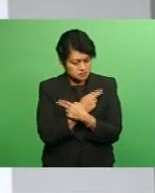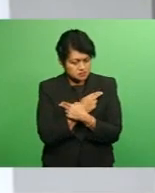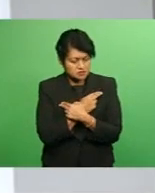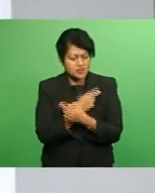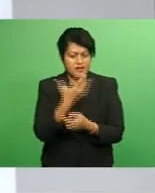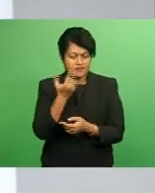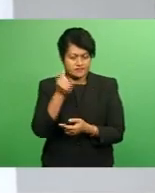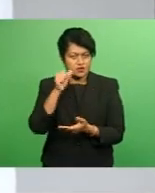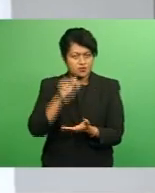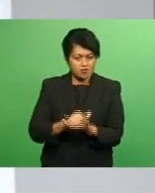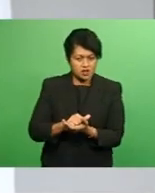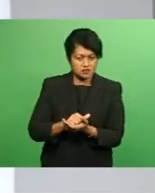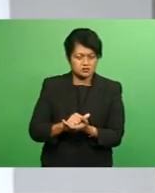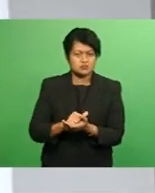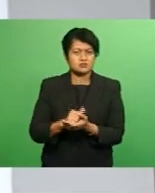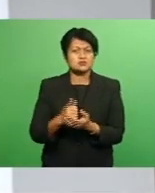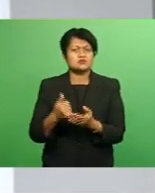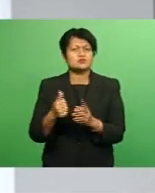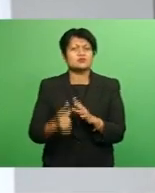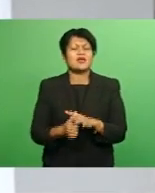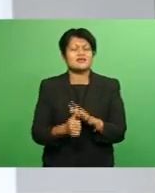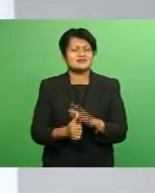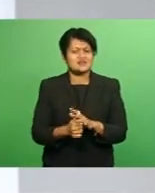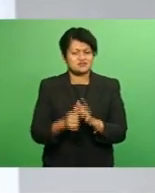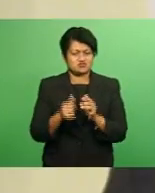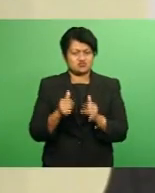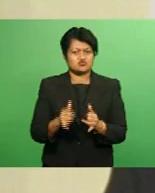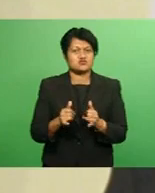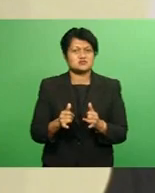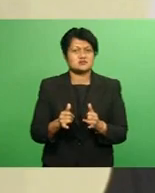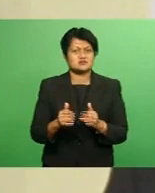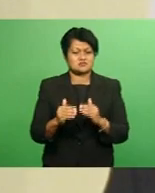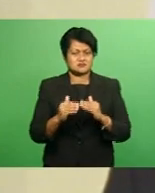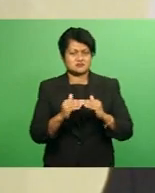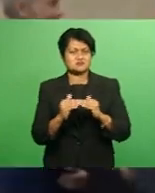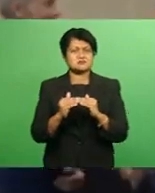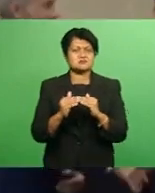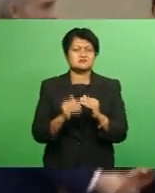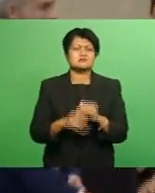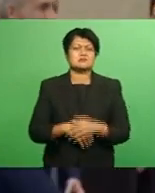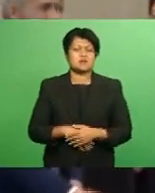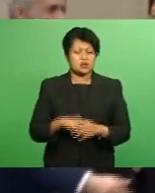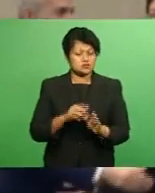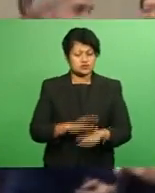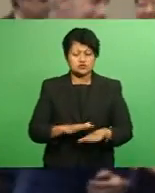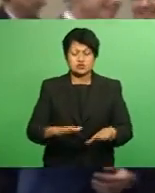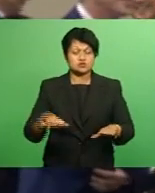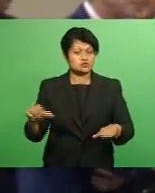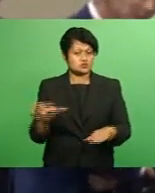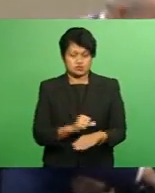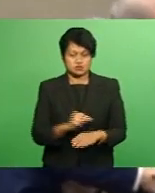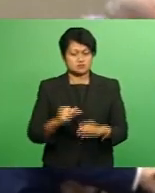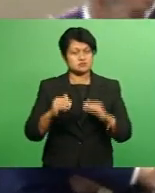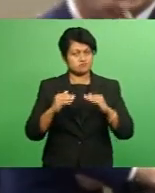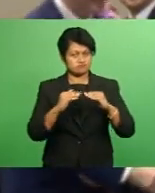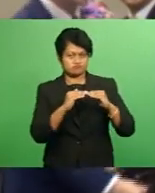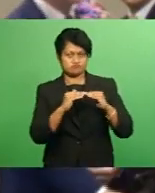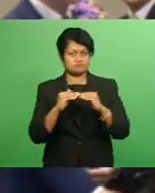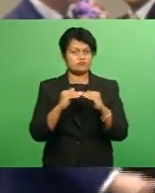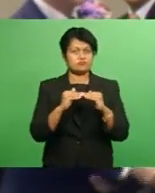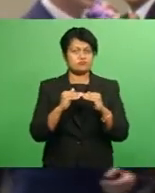to access justice. We must ensure that all parties, including children, are treated fairly, irrespective of sex,